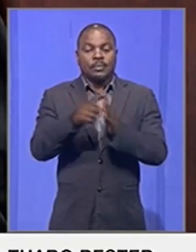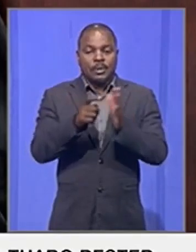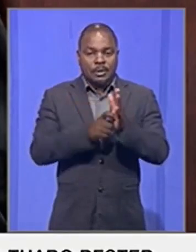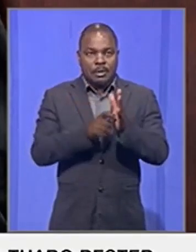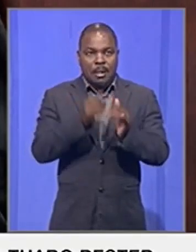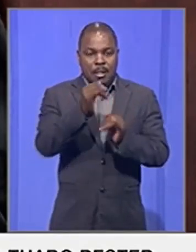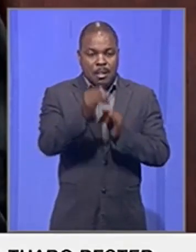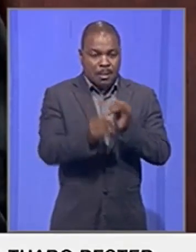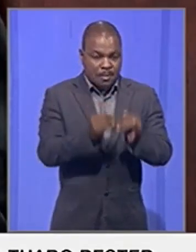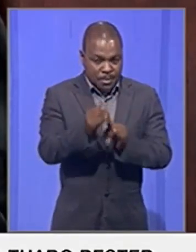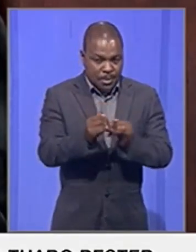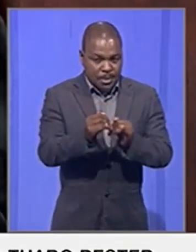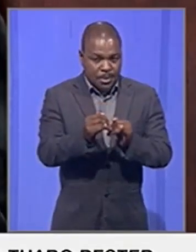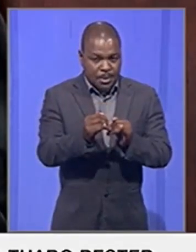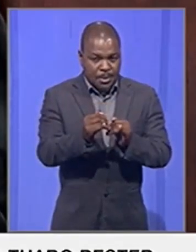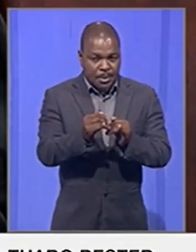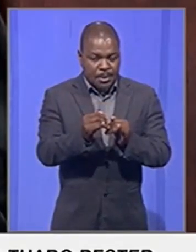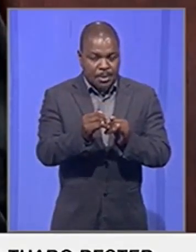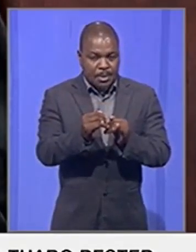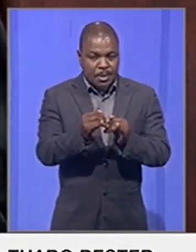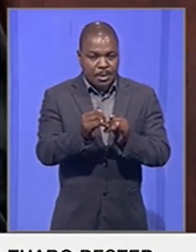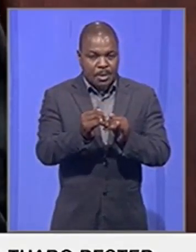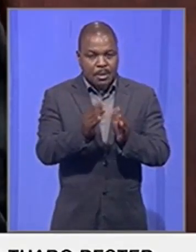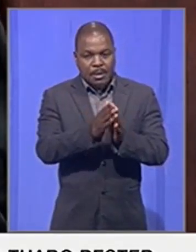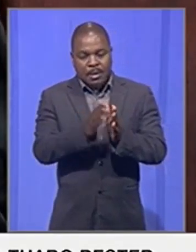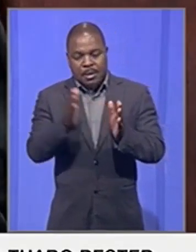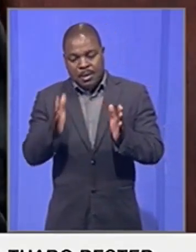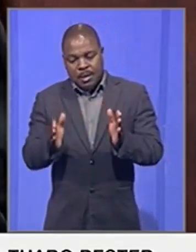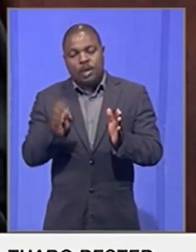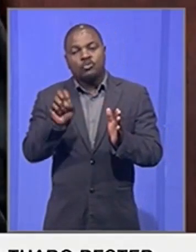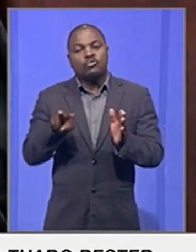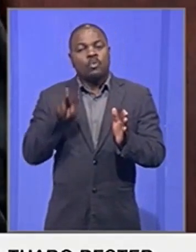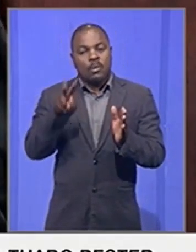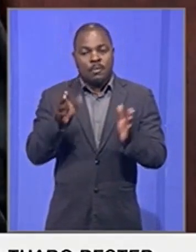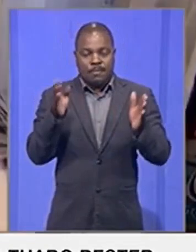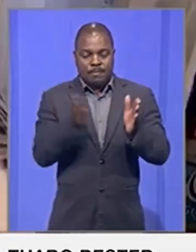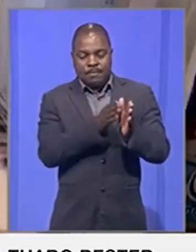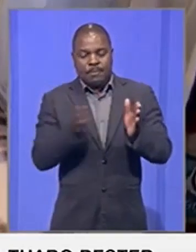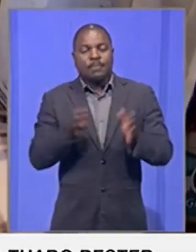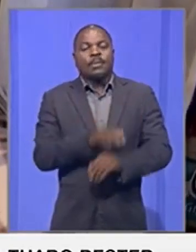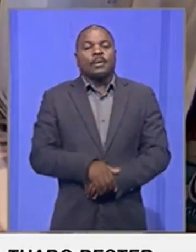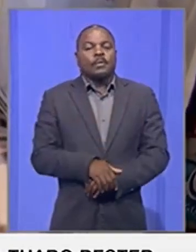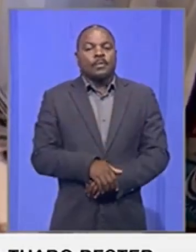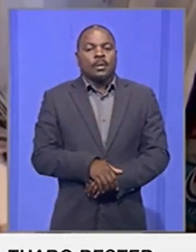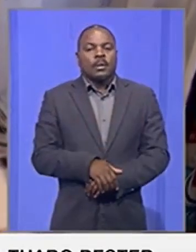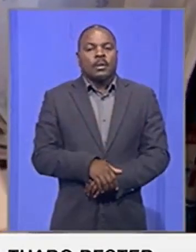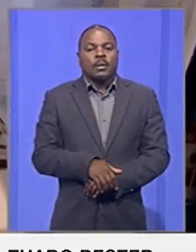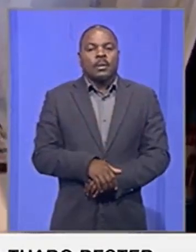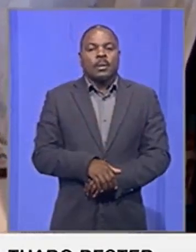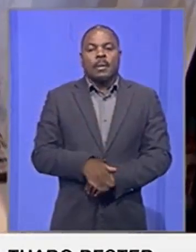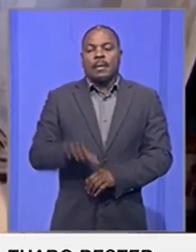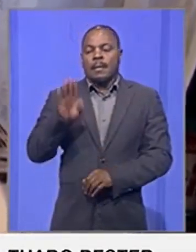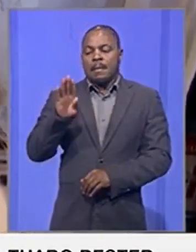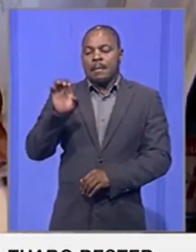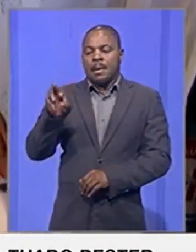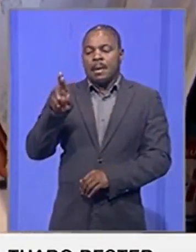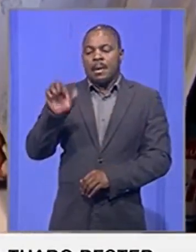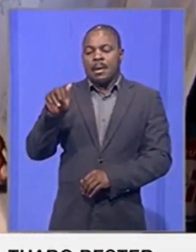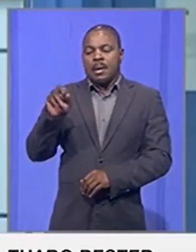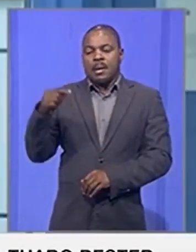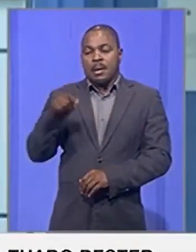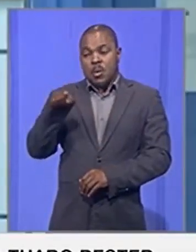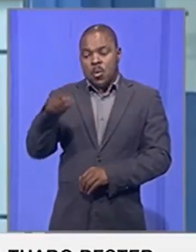the 11th and the 12th. Losika lo ga Katlego Bereng yo mmele wa gagwe o